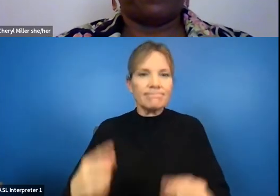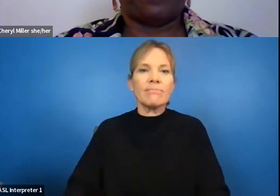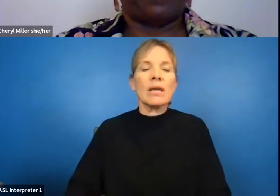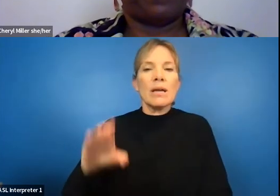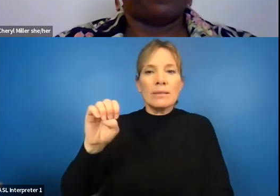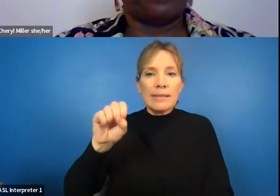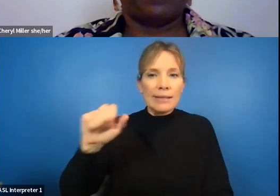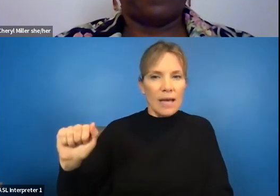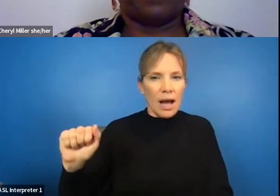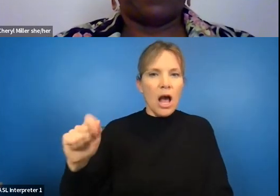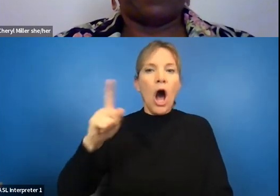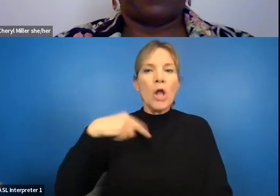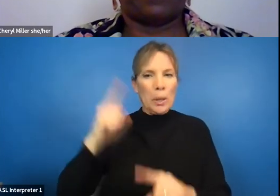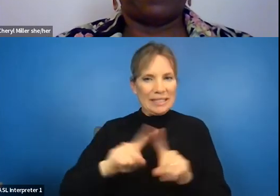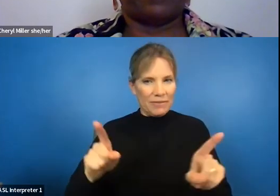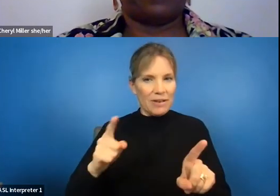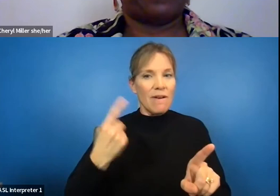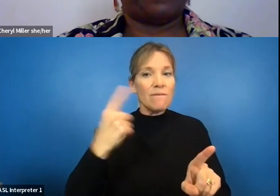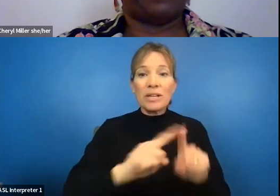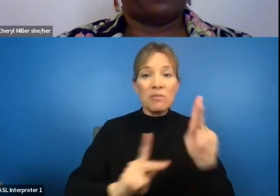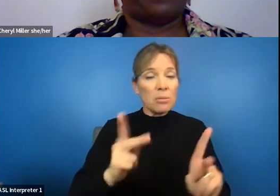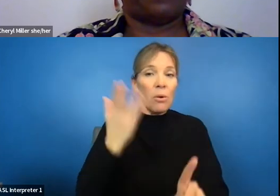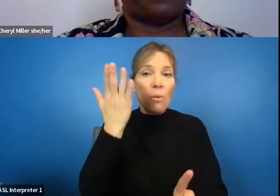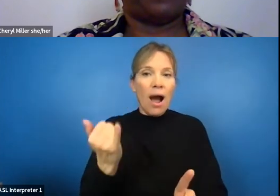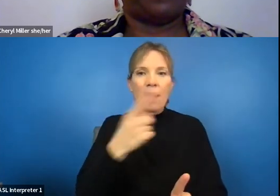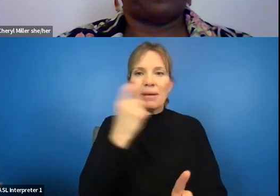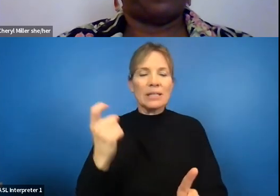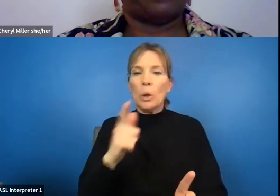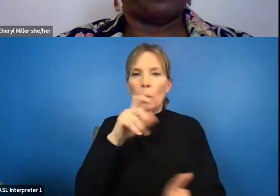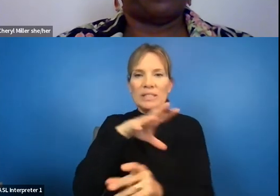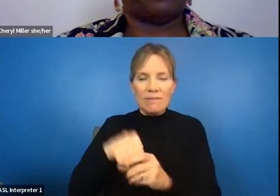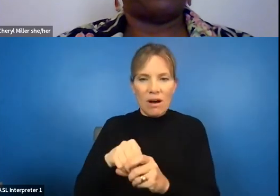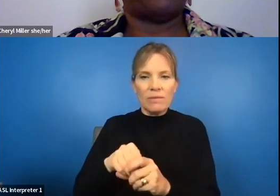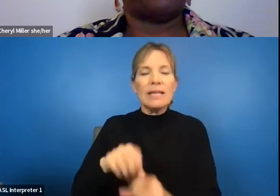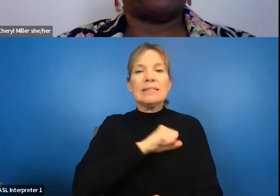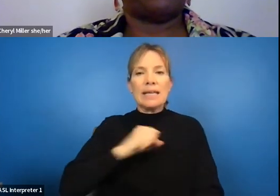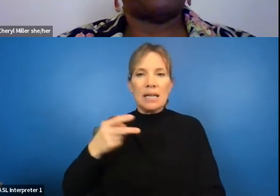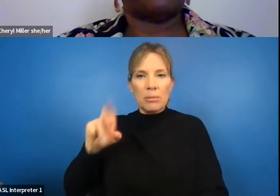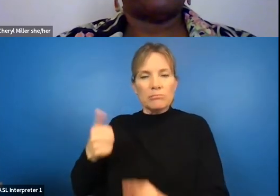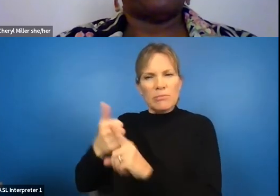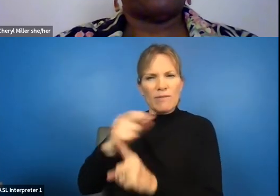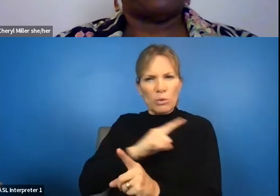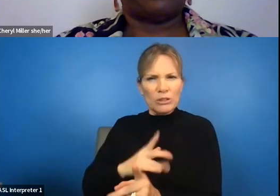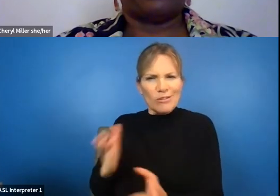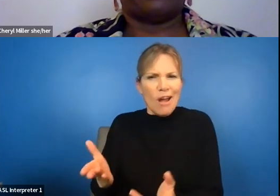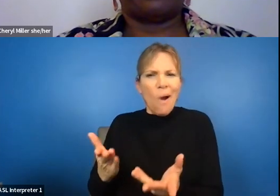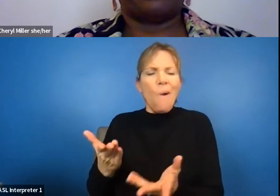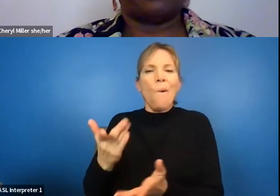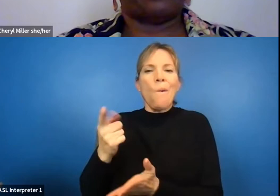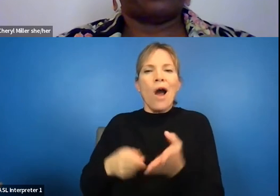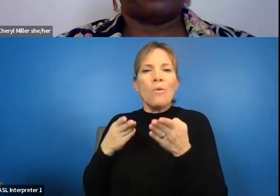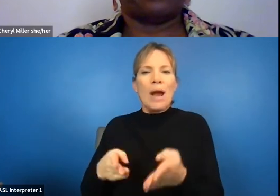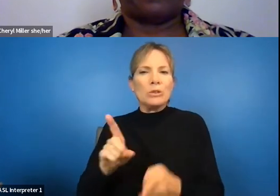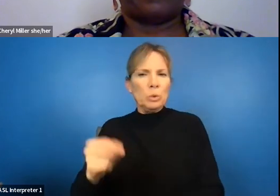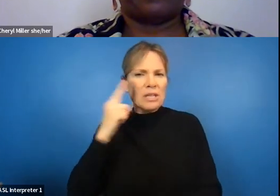CESSA looked different for different people because of our audiences. Senator Peter, as a legislator, what are some ways do you think you were able